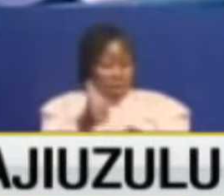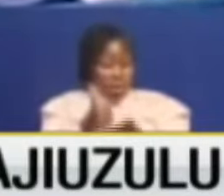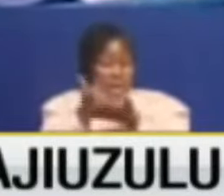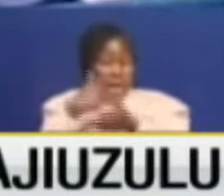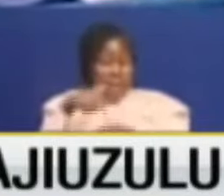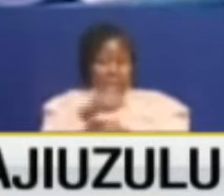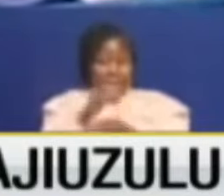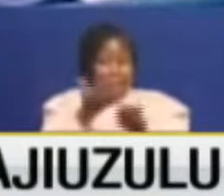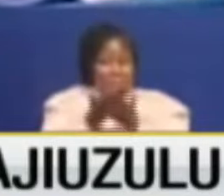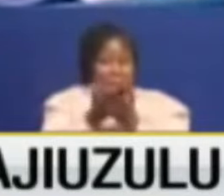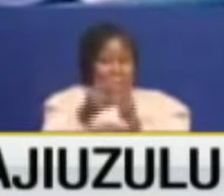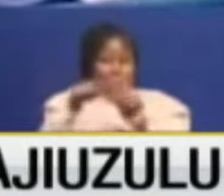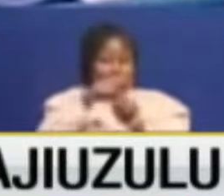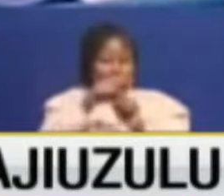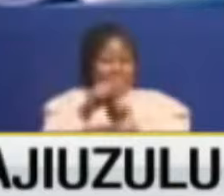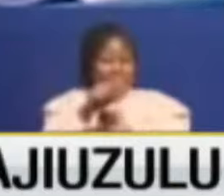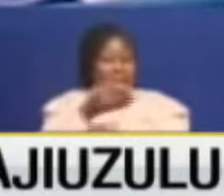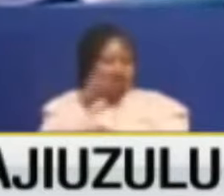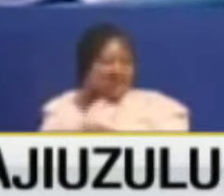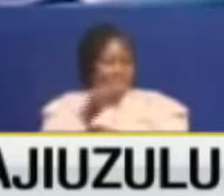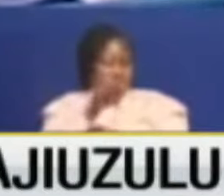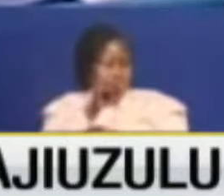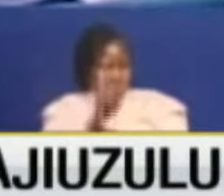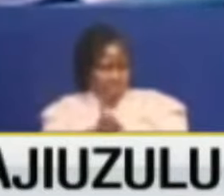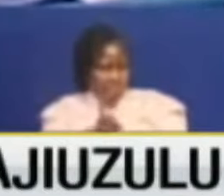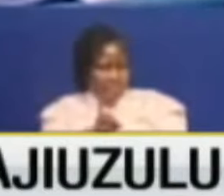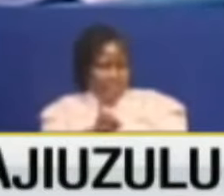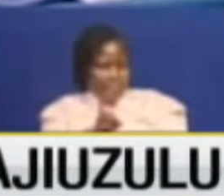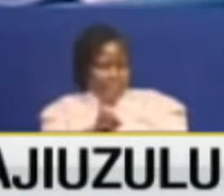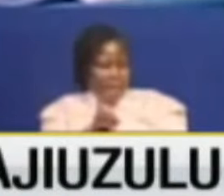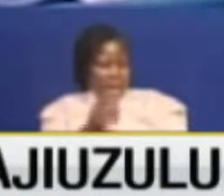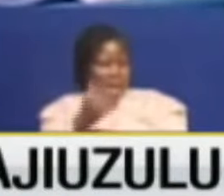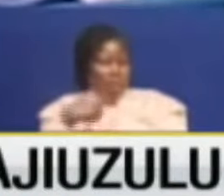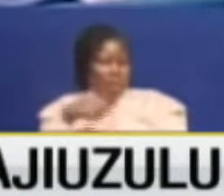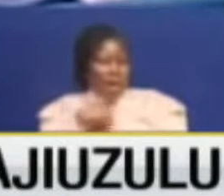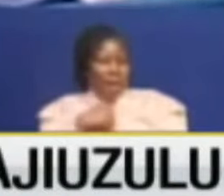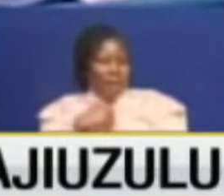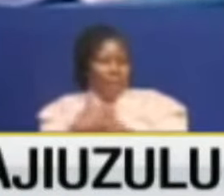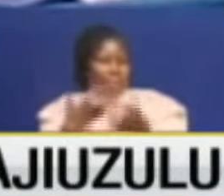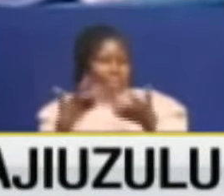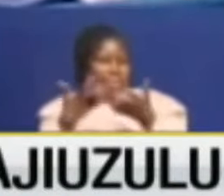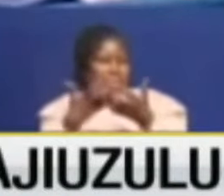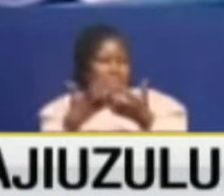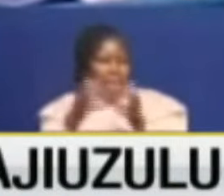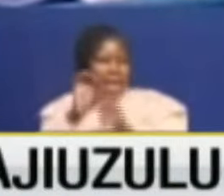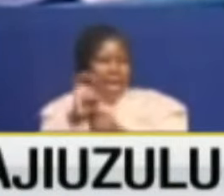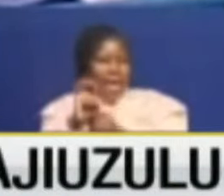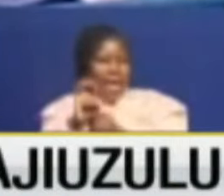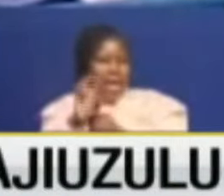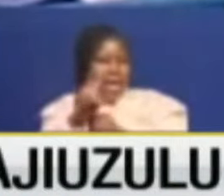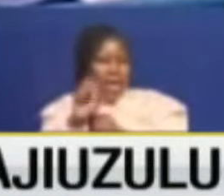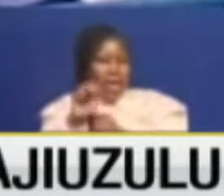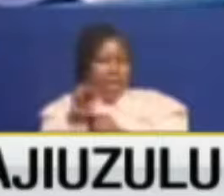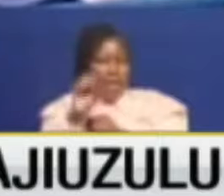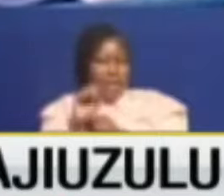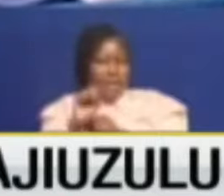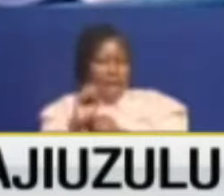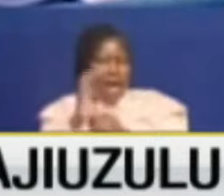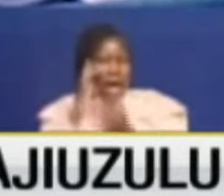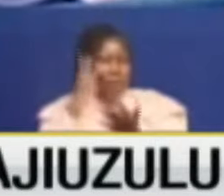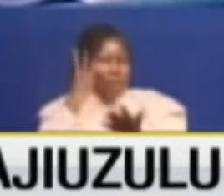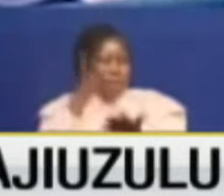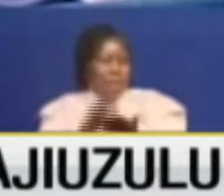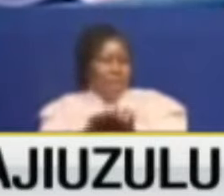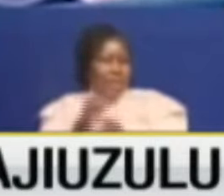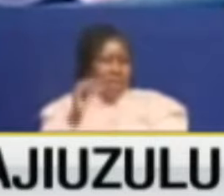a positive answer to this question, we have lined up Honorable Evans Mawira Kaaria, a witness for